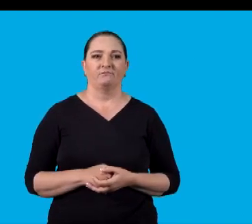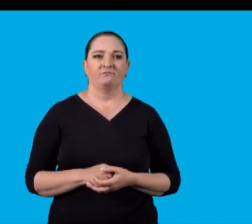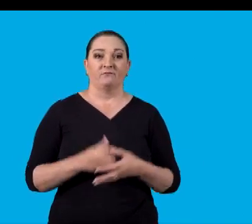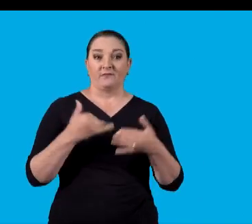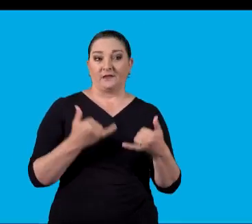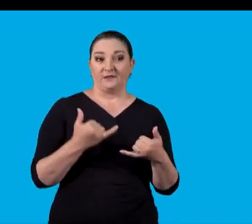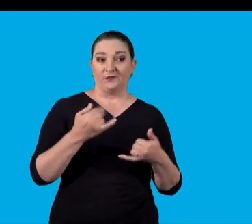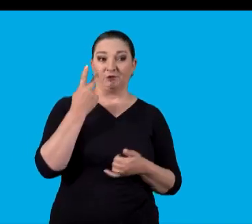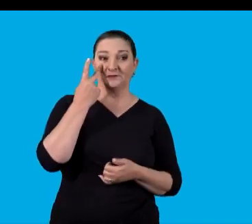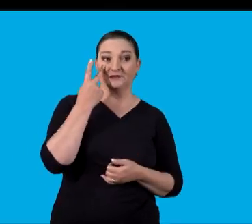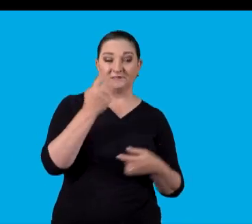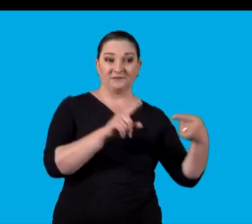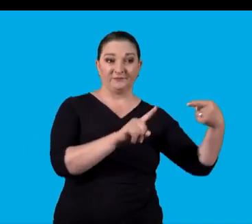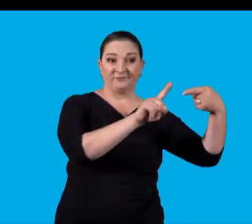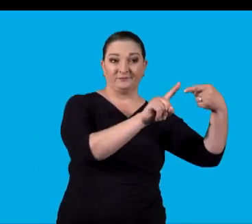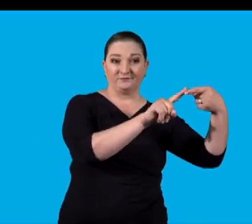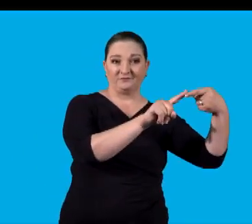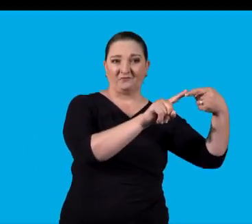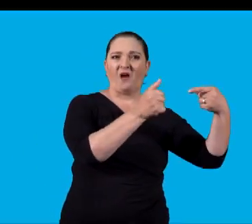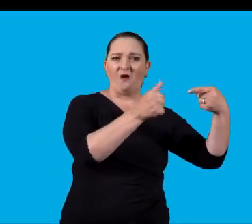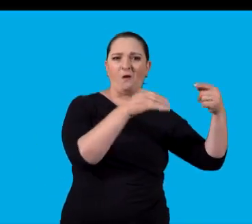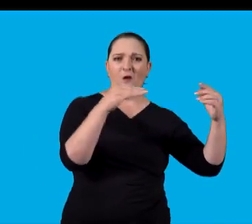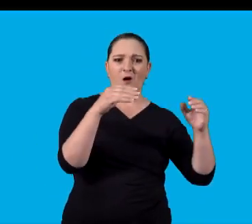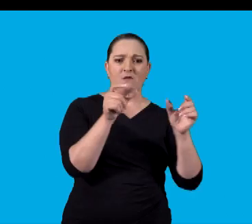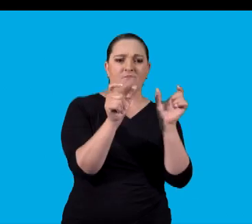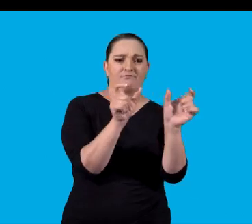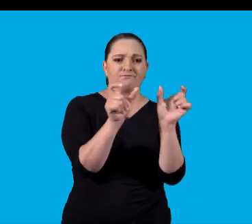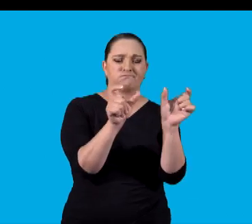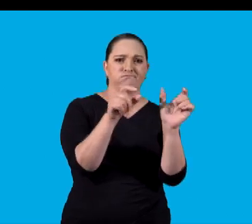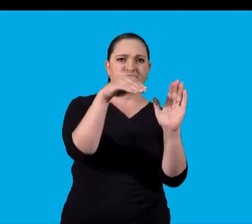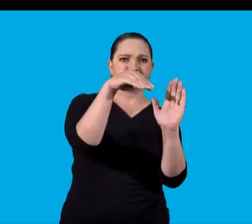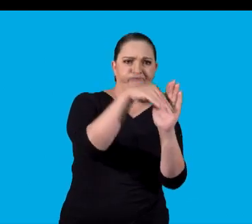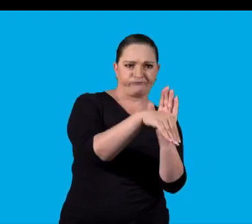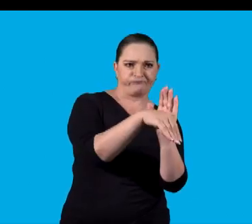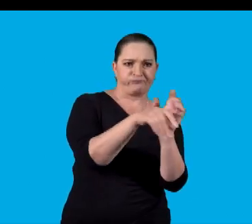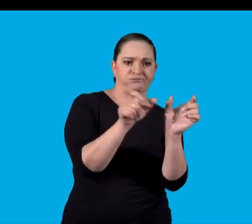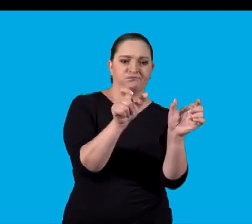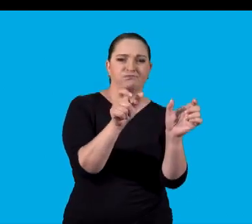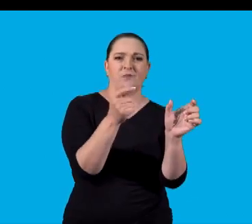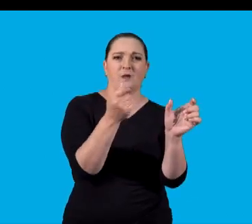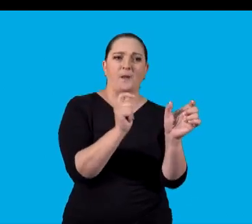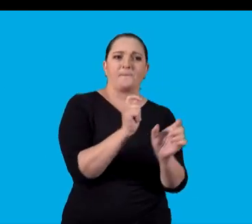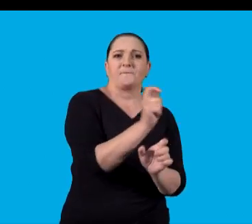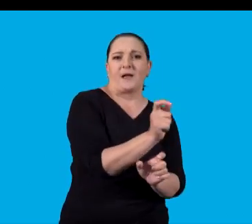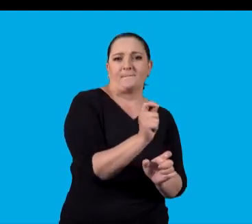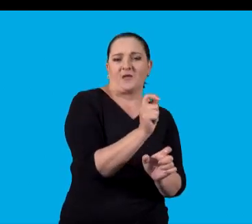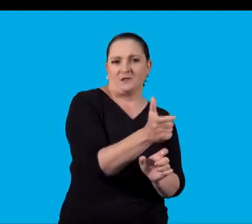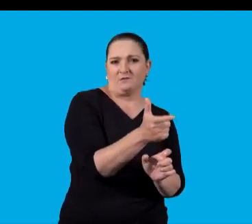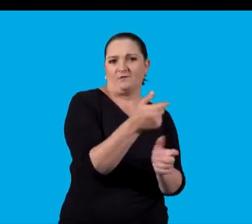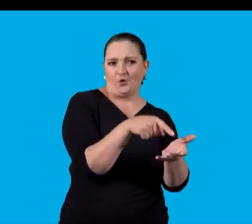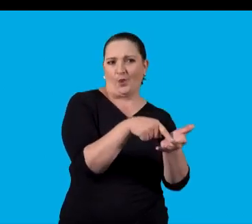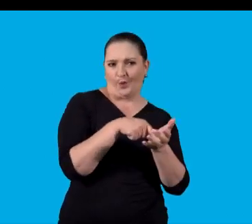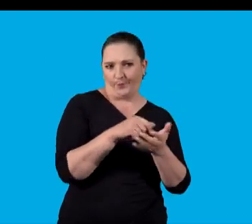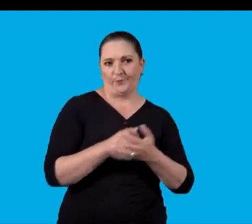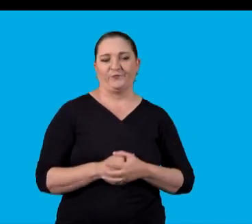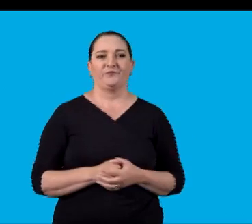let's explain this one now. On this loan, you can see it is a decrease, so that means it's a repayment